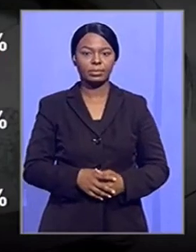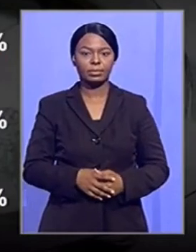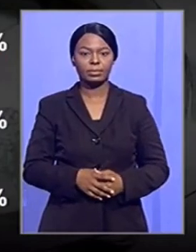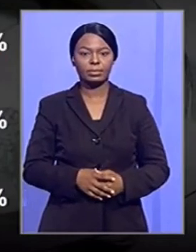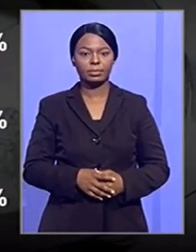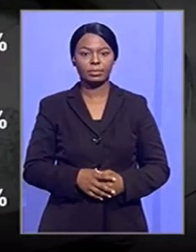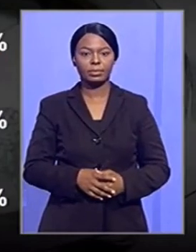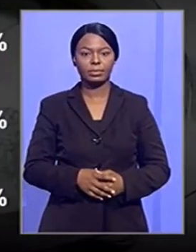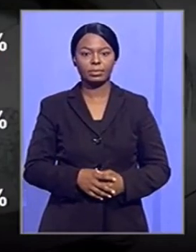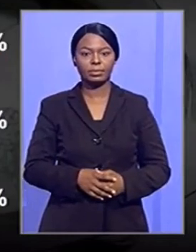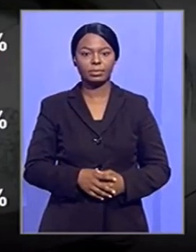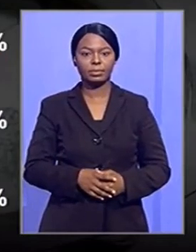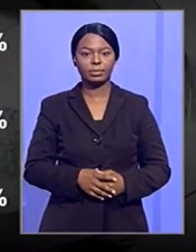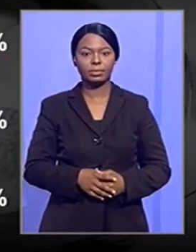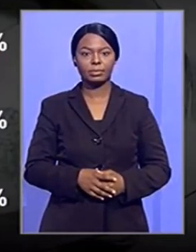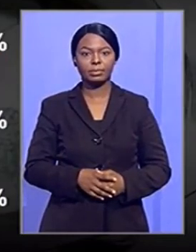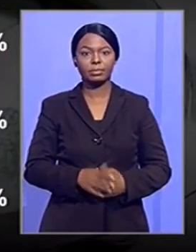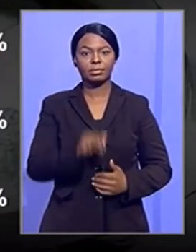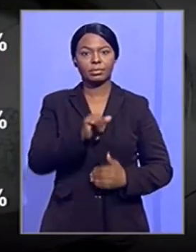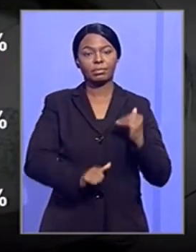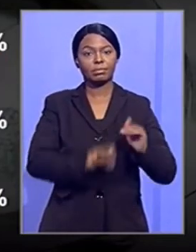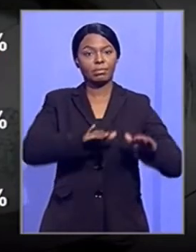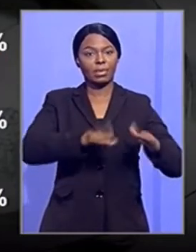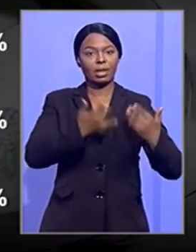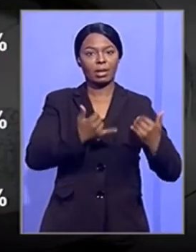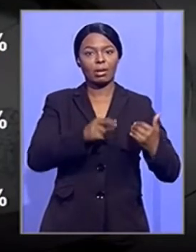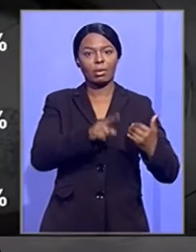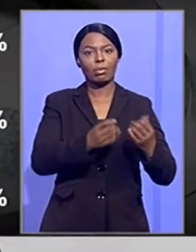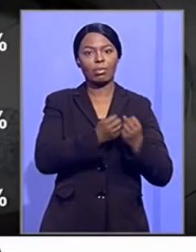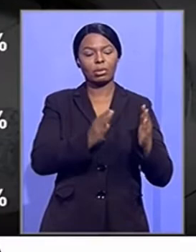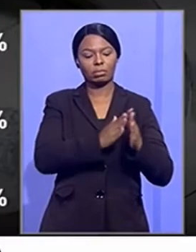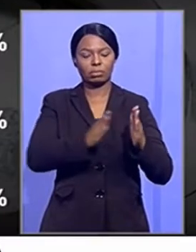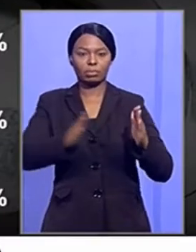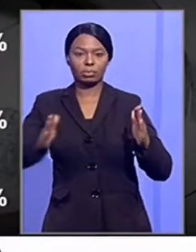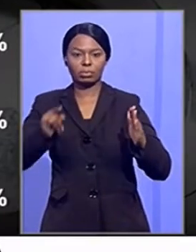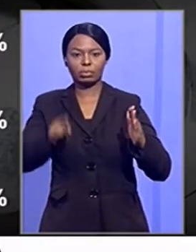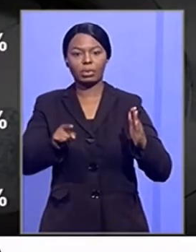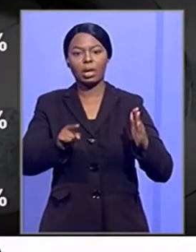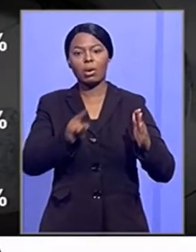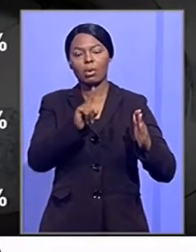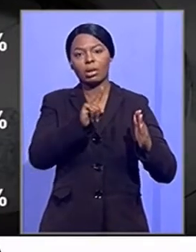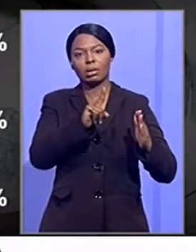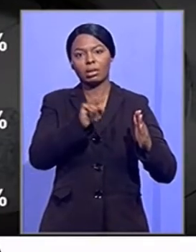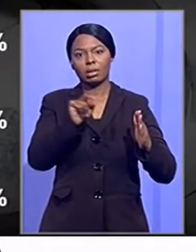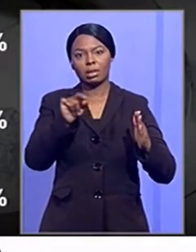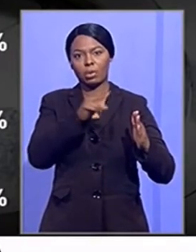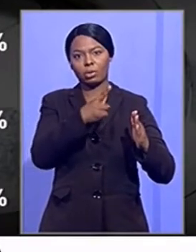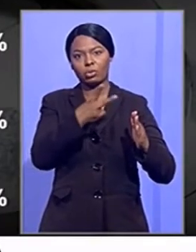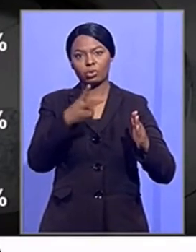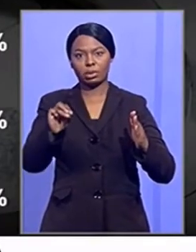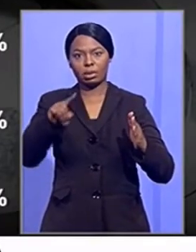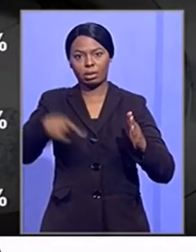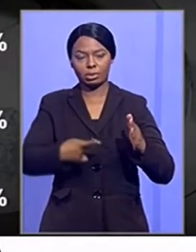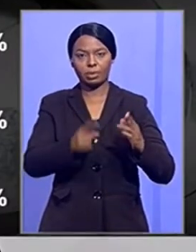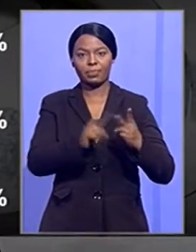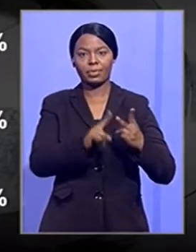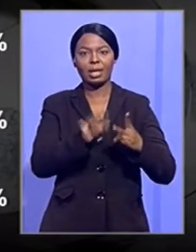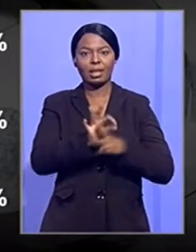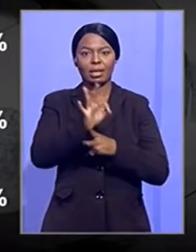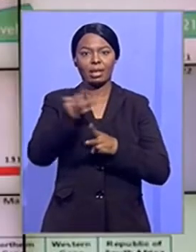gareng ga Ferikgong le Mopitlwe monongwaga ke batho ba feta 10,800 bao ba beteletsweng, ba le 6,000